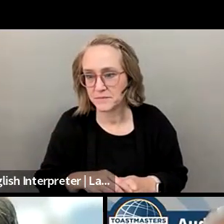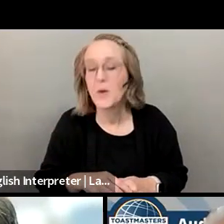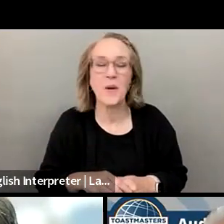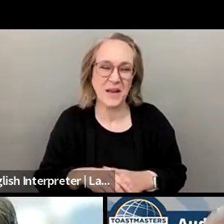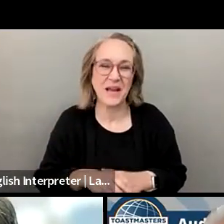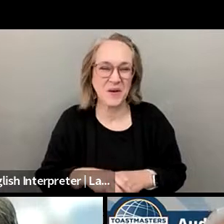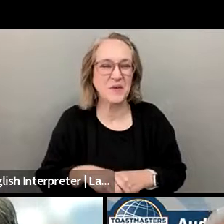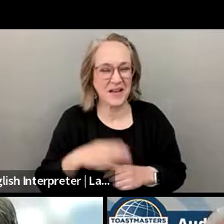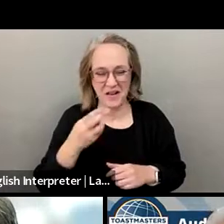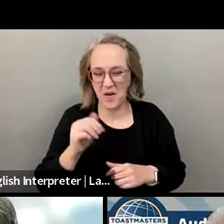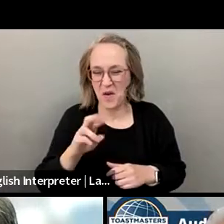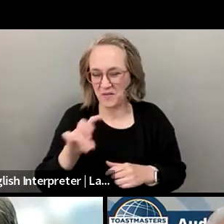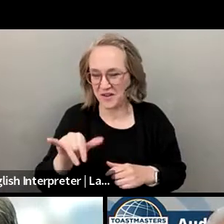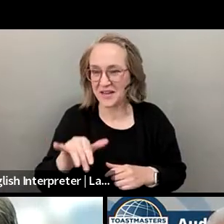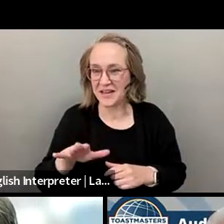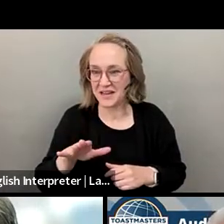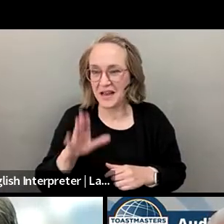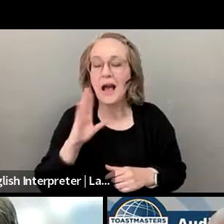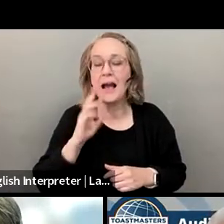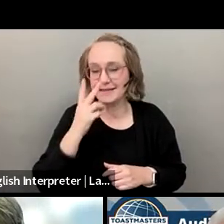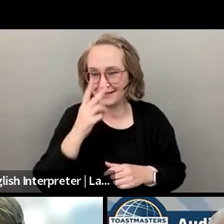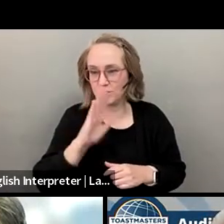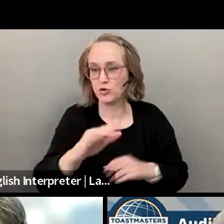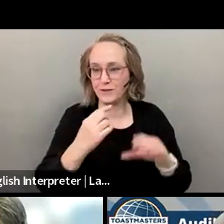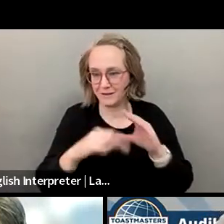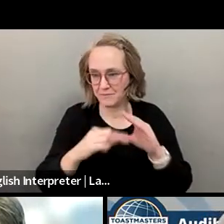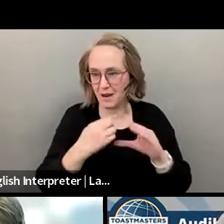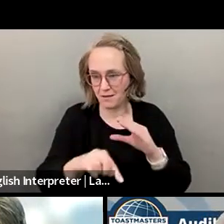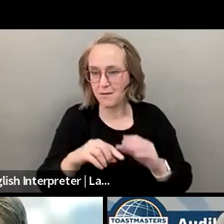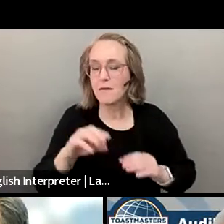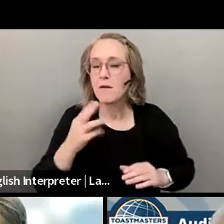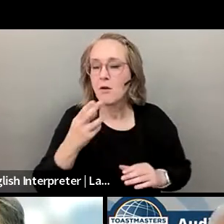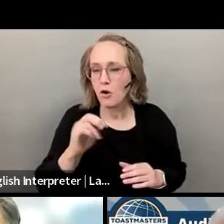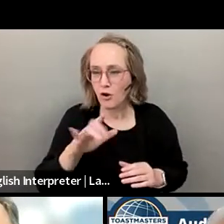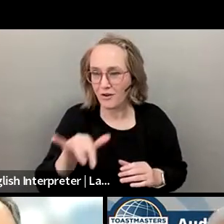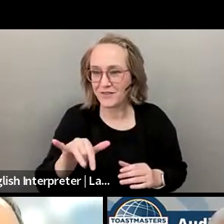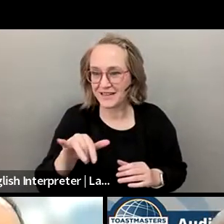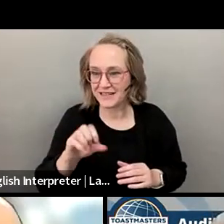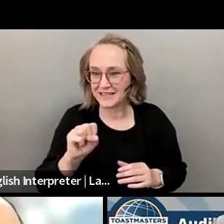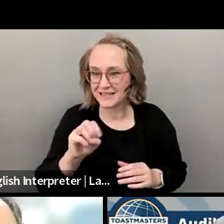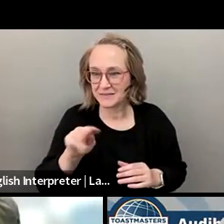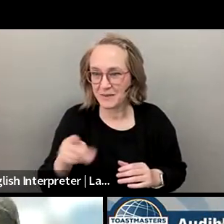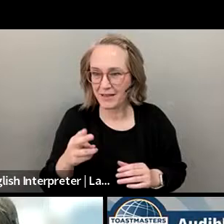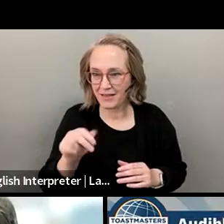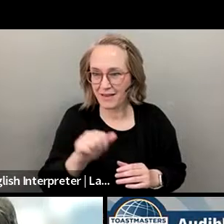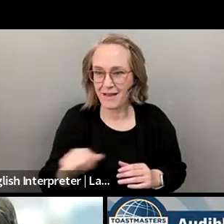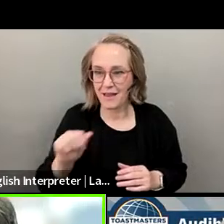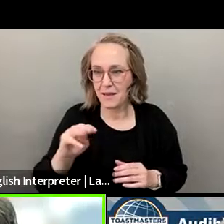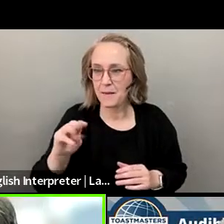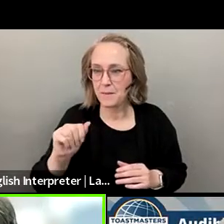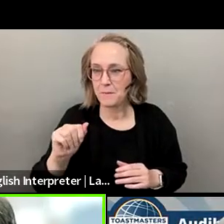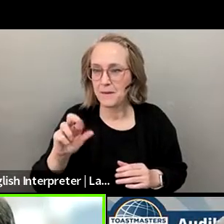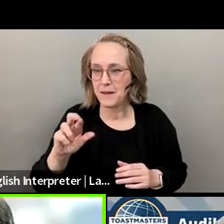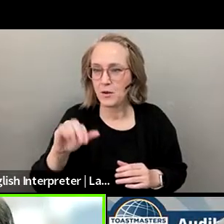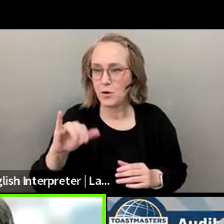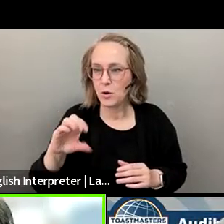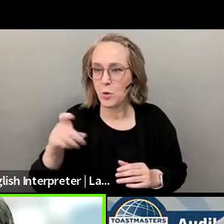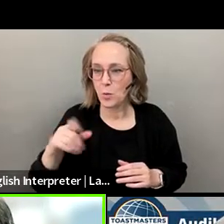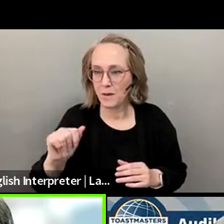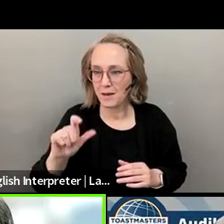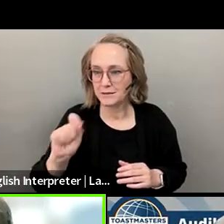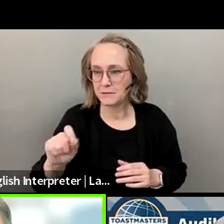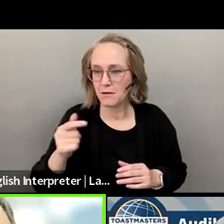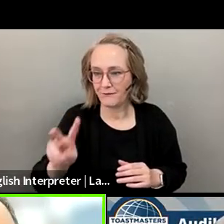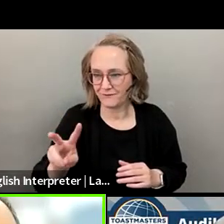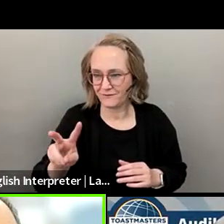Okay, Harvey Smith at maricopa.gov. Is that the one? Yeah. Okay.